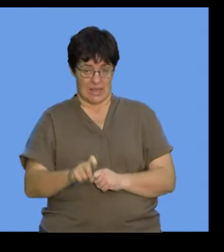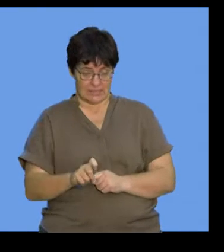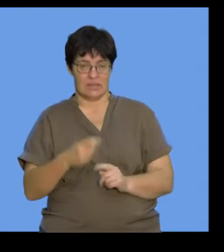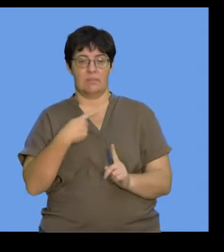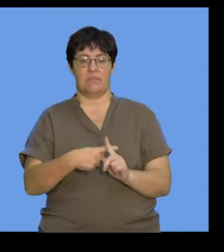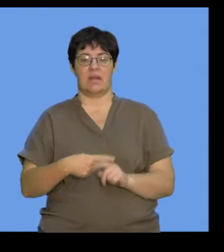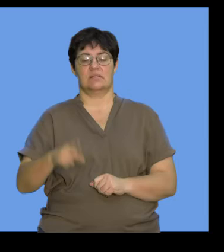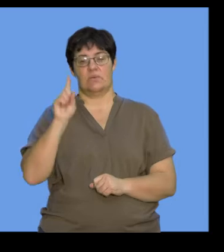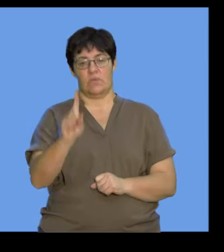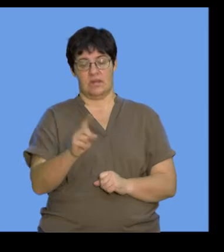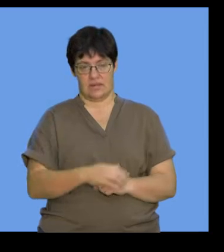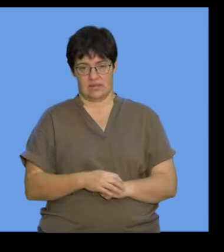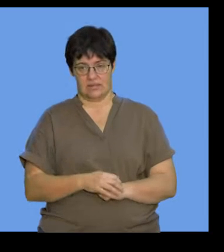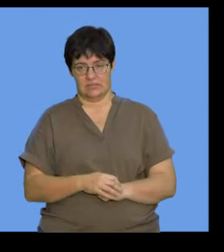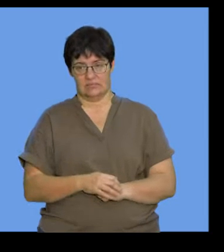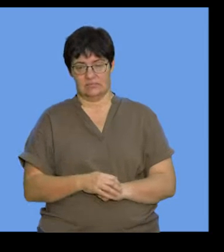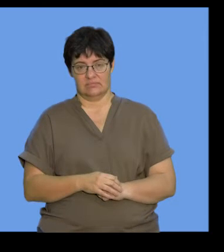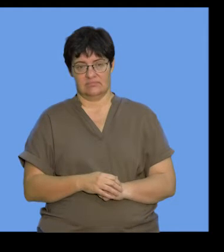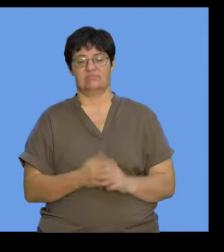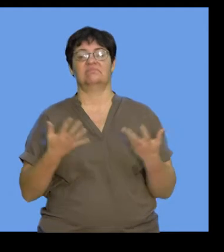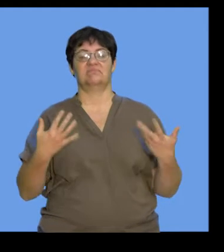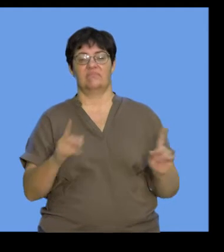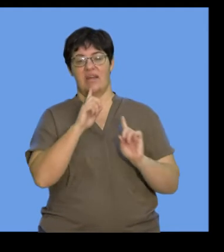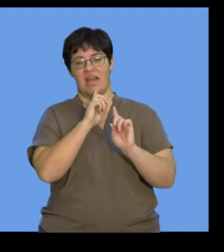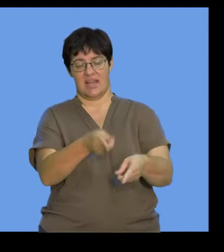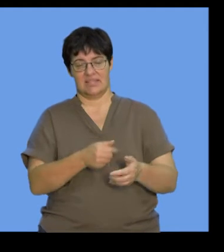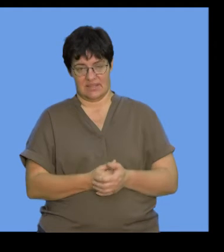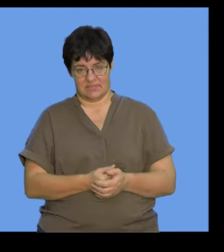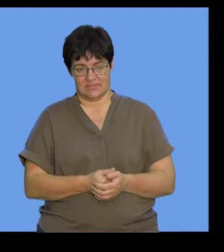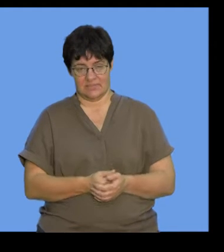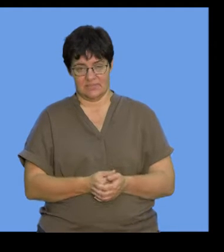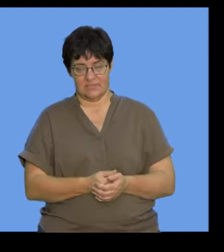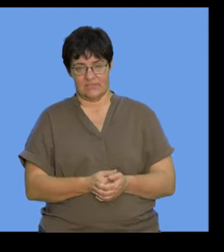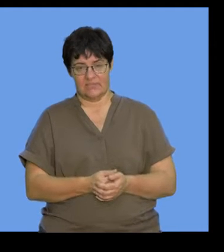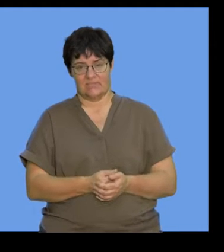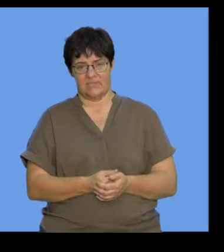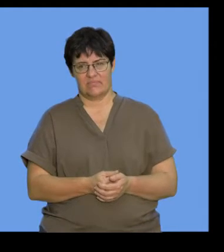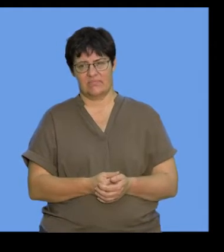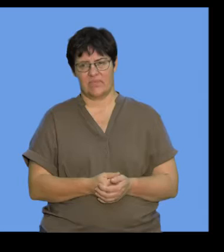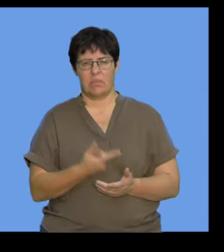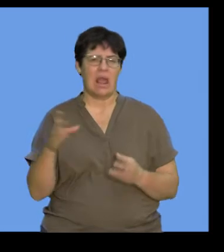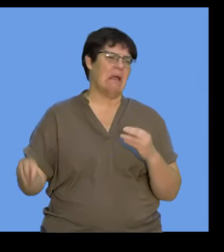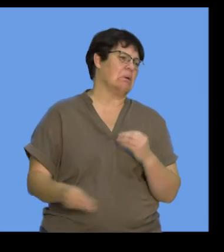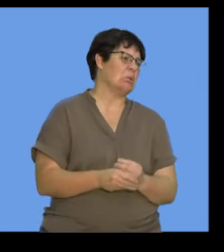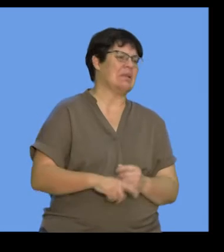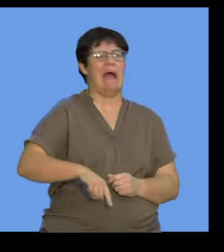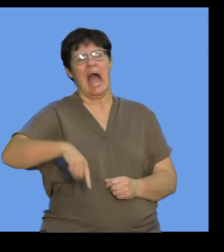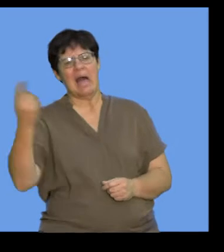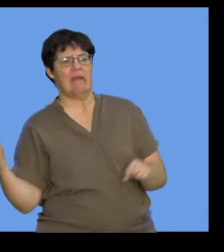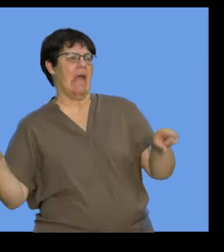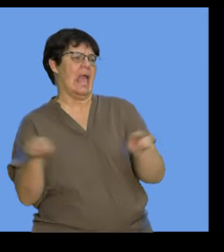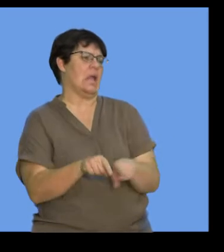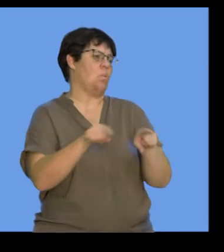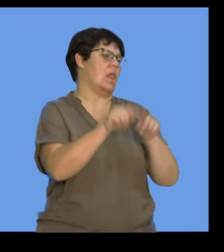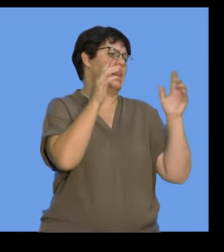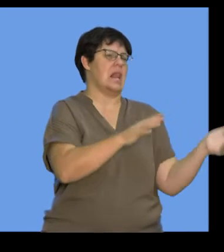plus 2x plus 1. And this becomes my final answer. Please don't then include another